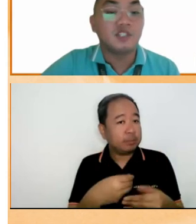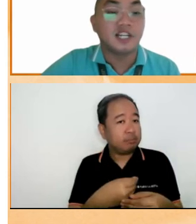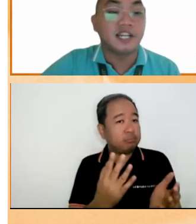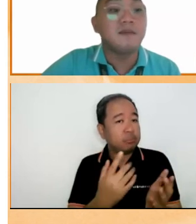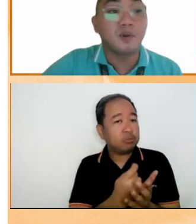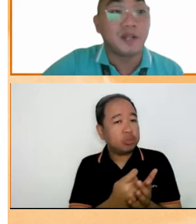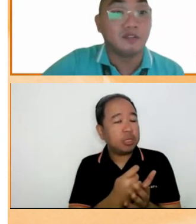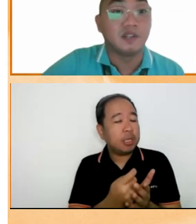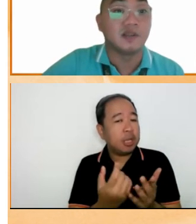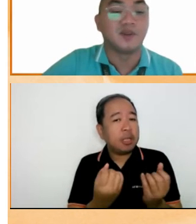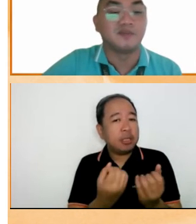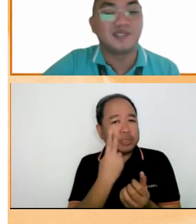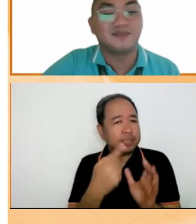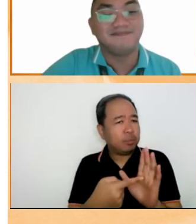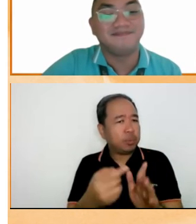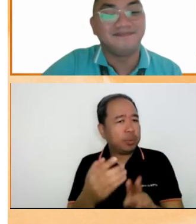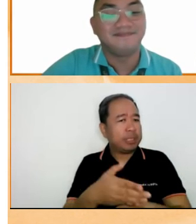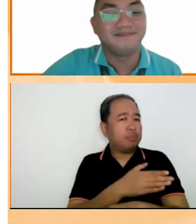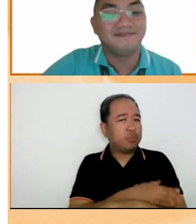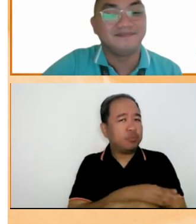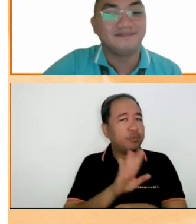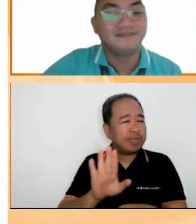was demonstrated improvement of the symptoms.